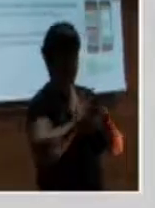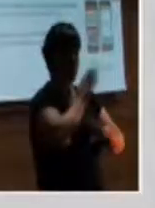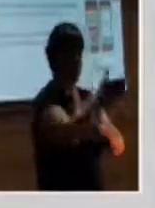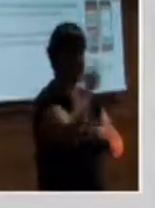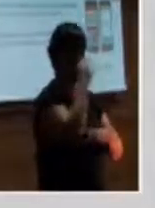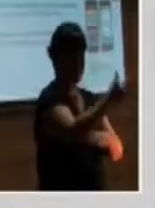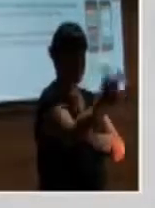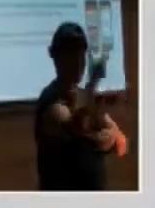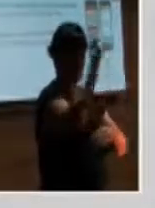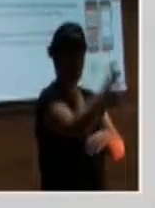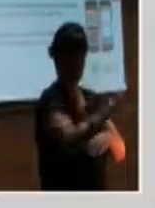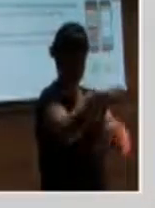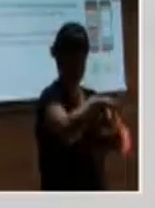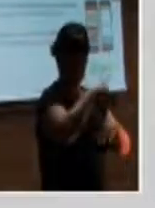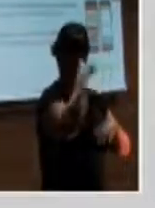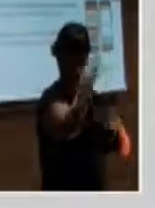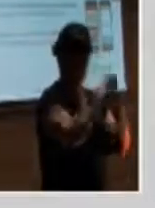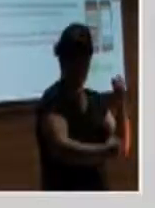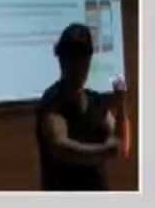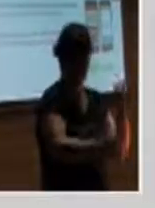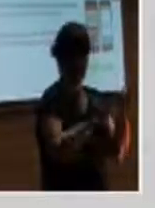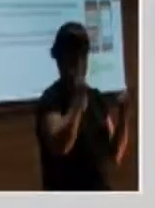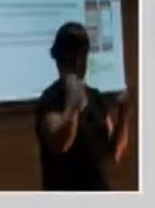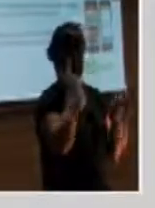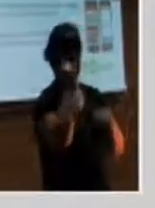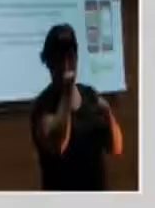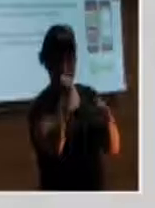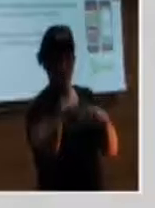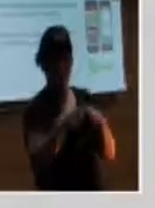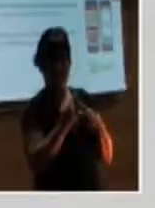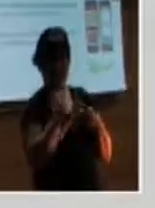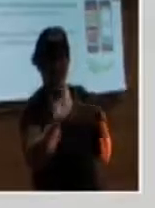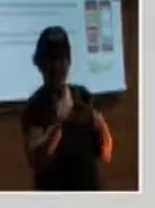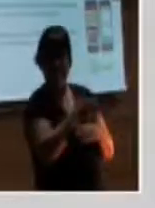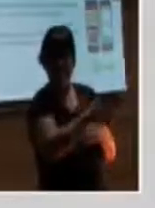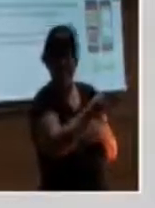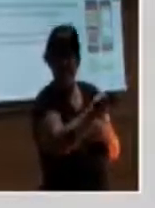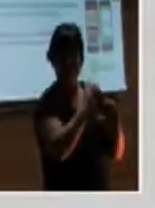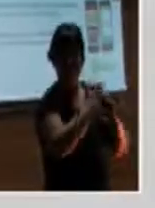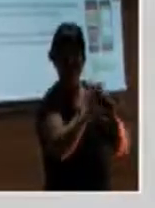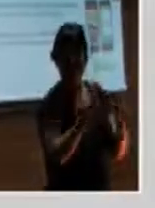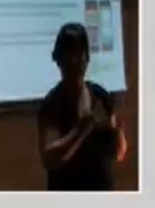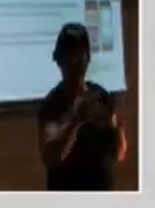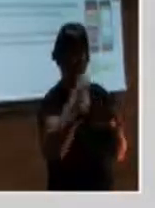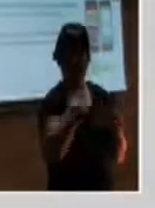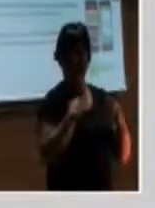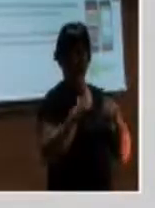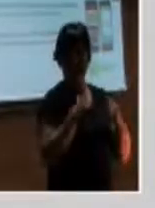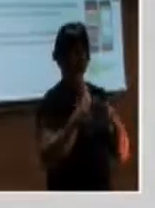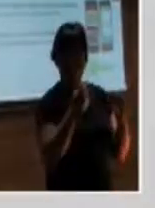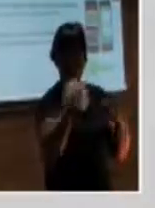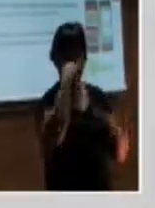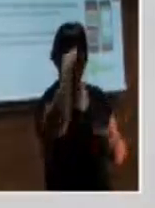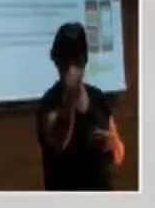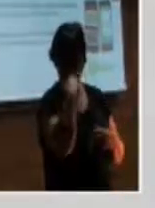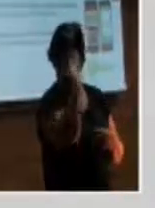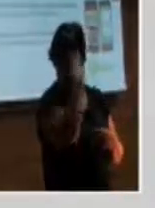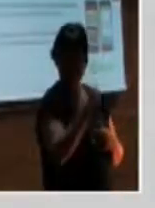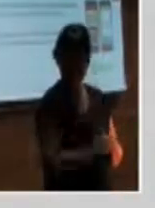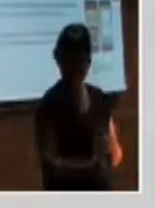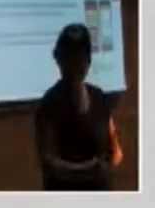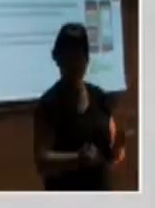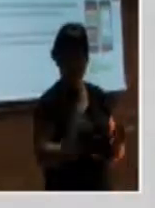going to talk about? What's going on? I don't understand that. It's not enough to make them aware what dementia